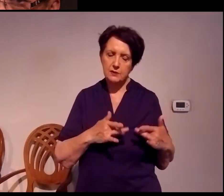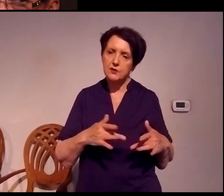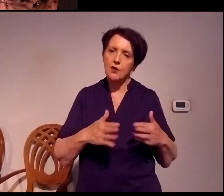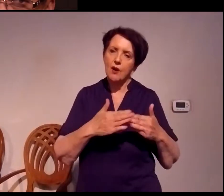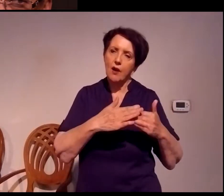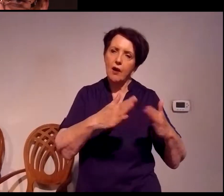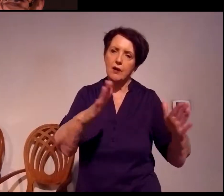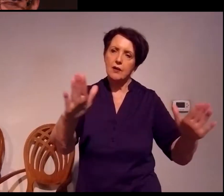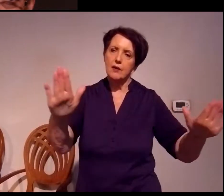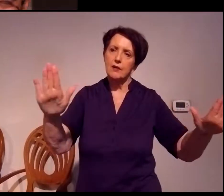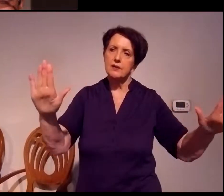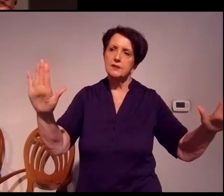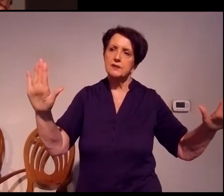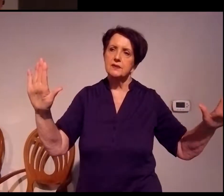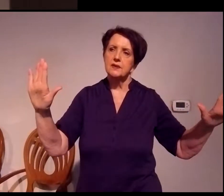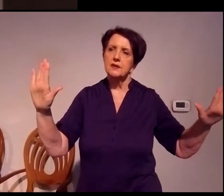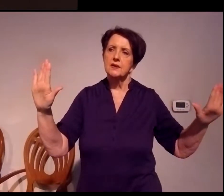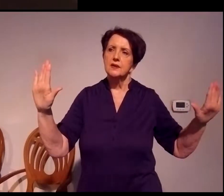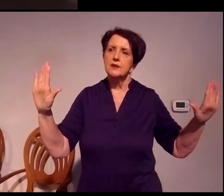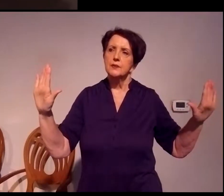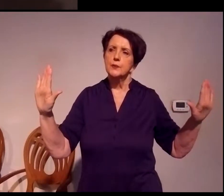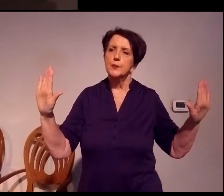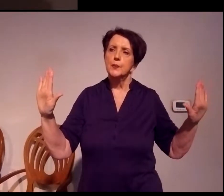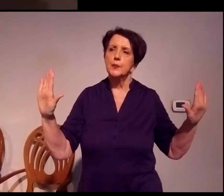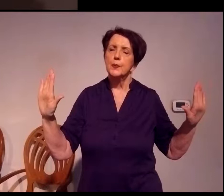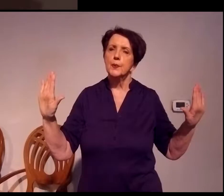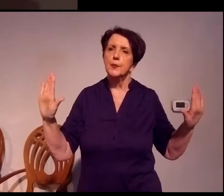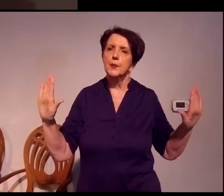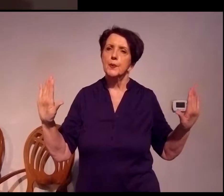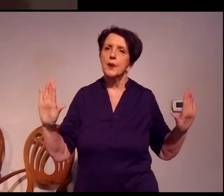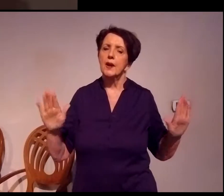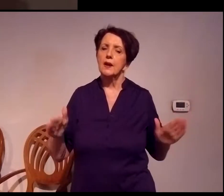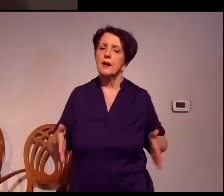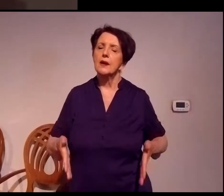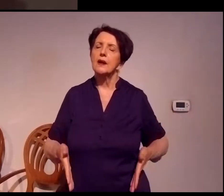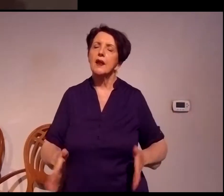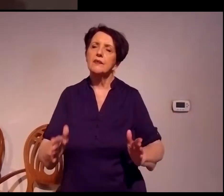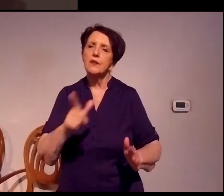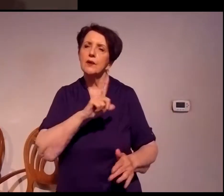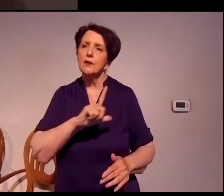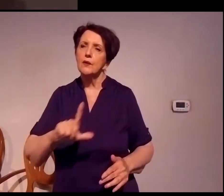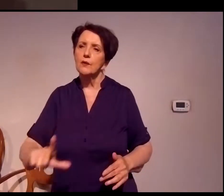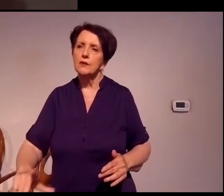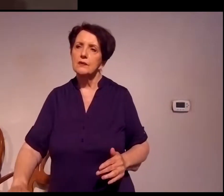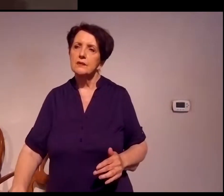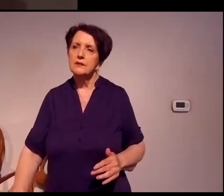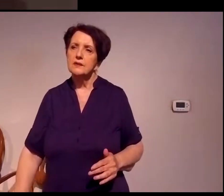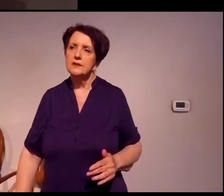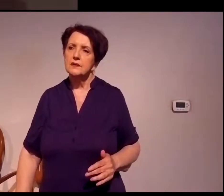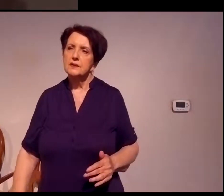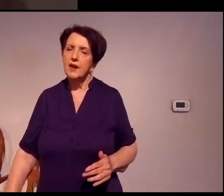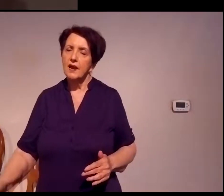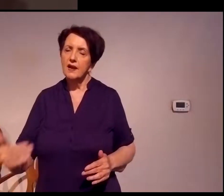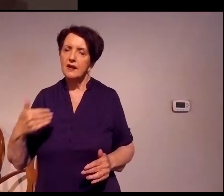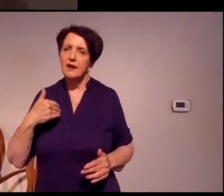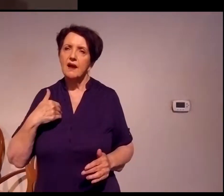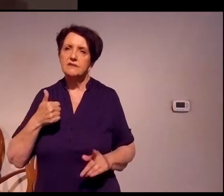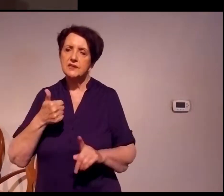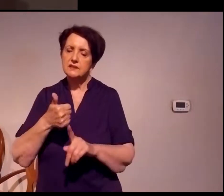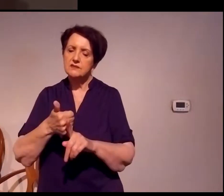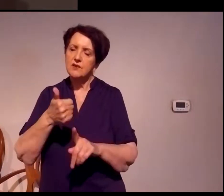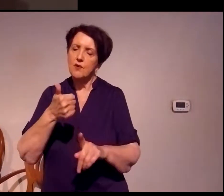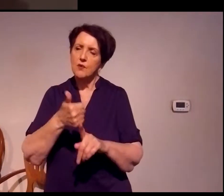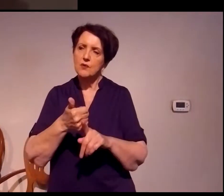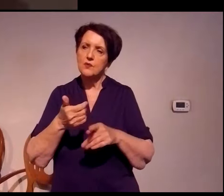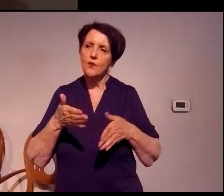Open your heart, let the Lord have its own